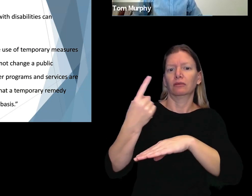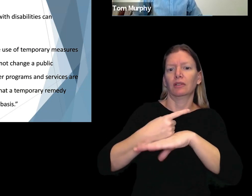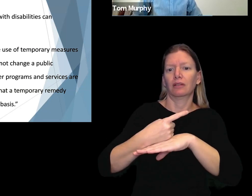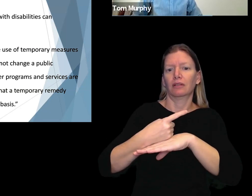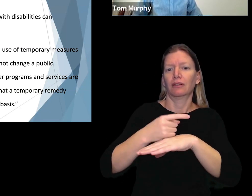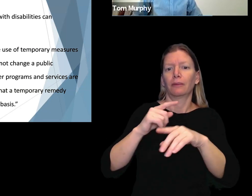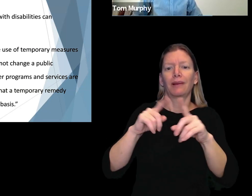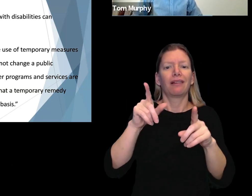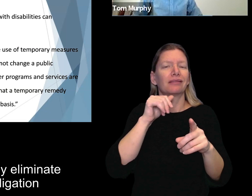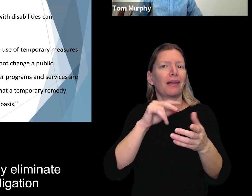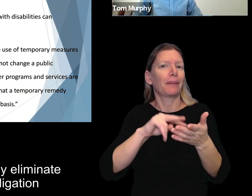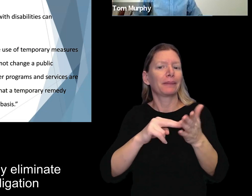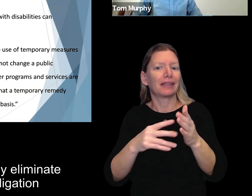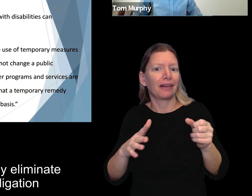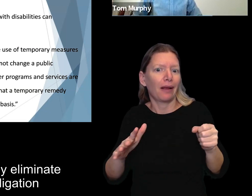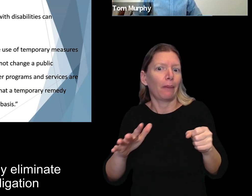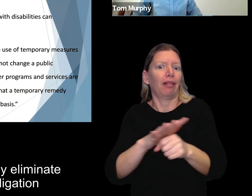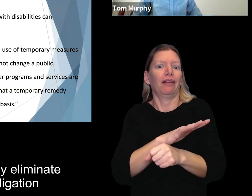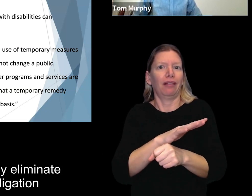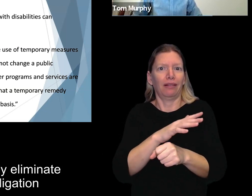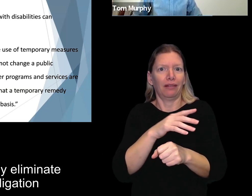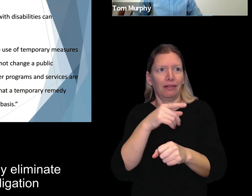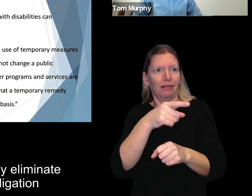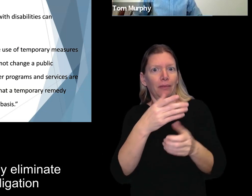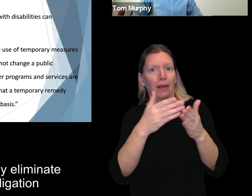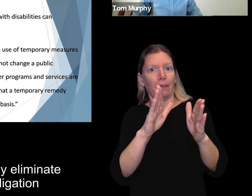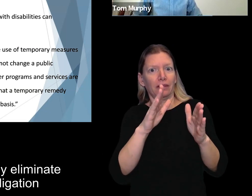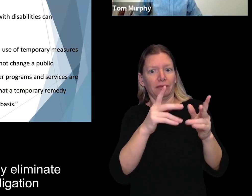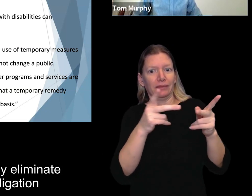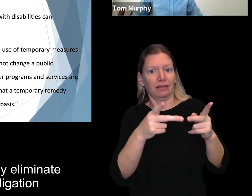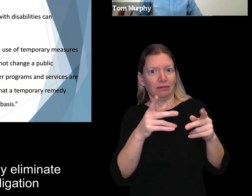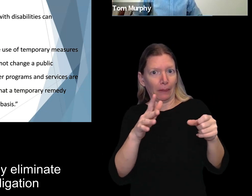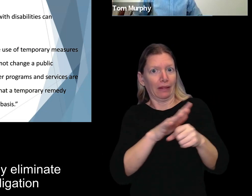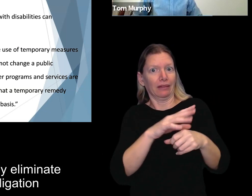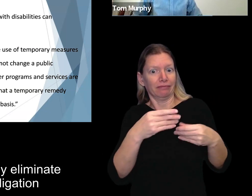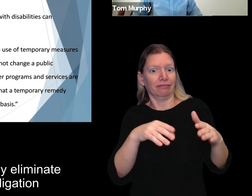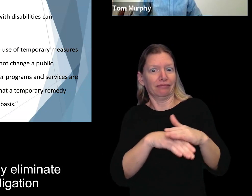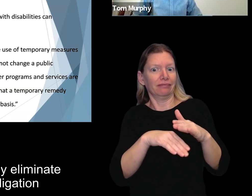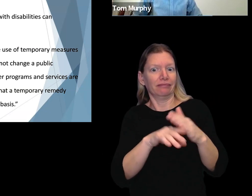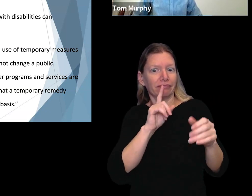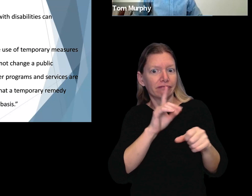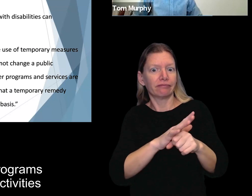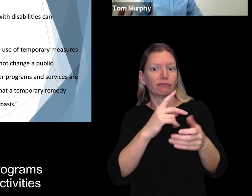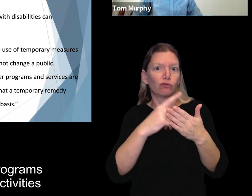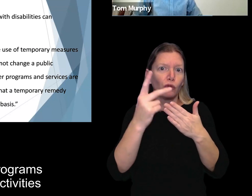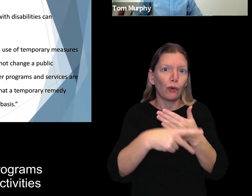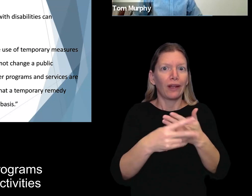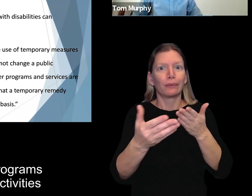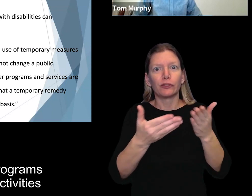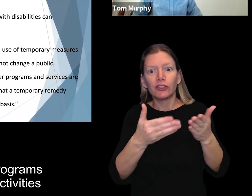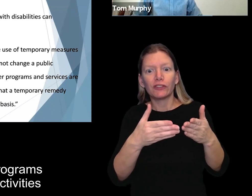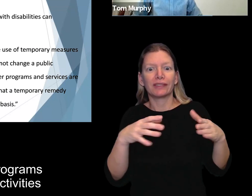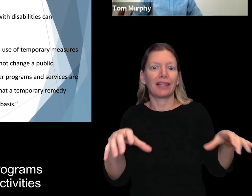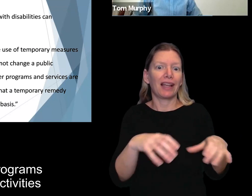day, but that doesn't completely eliminate a public entity's obligation to ensure that